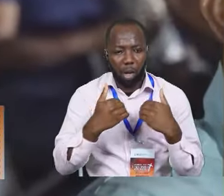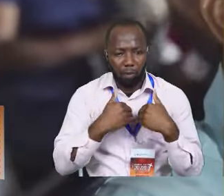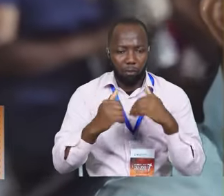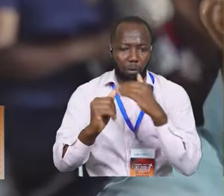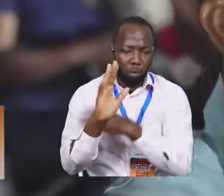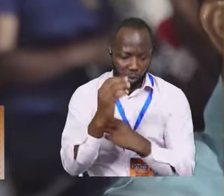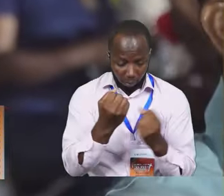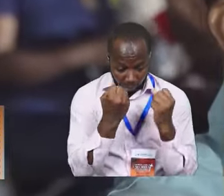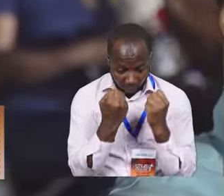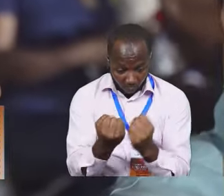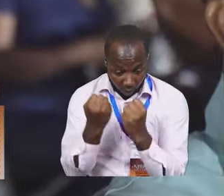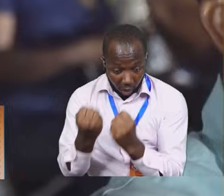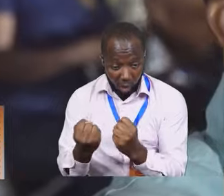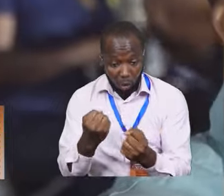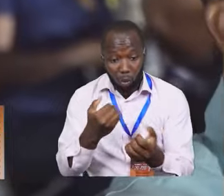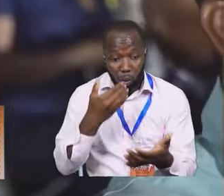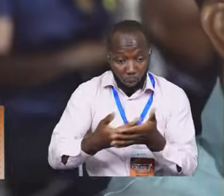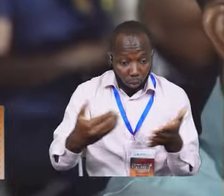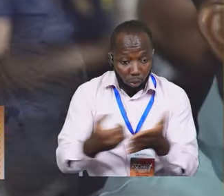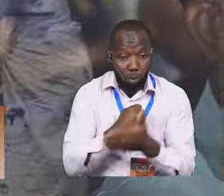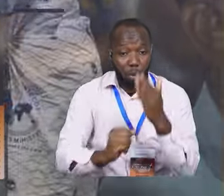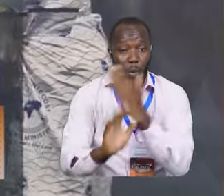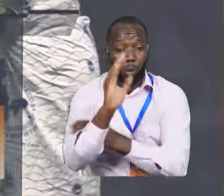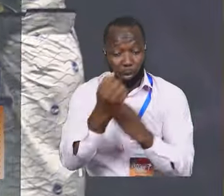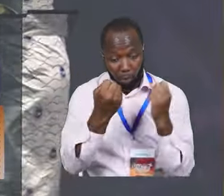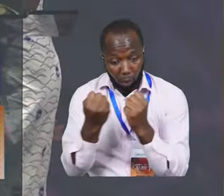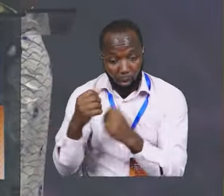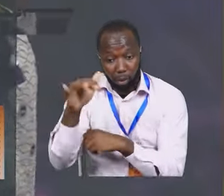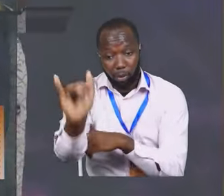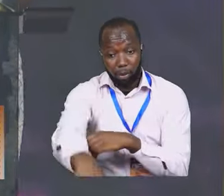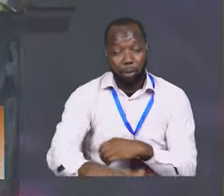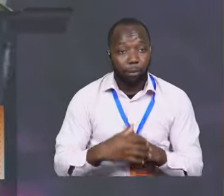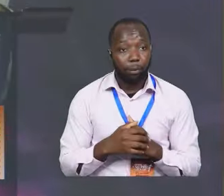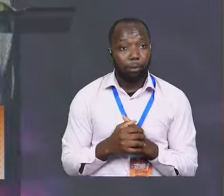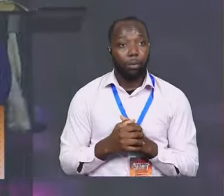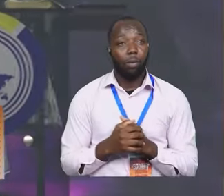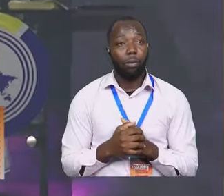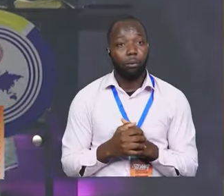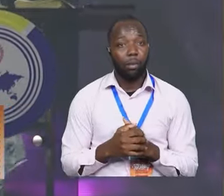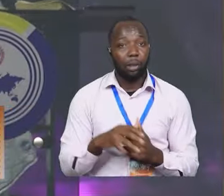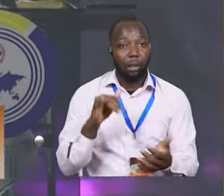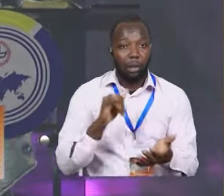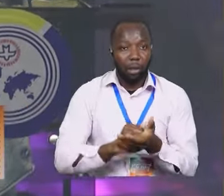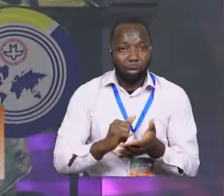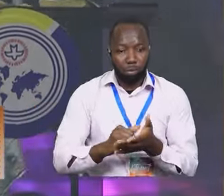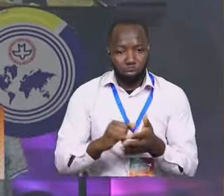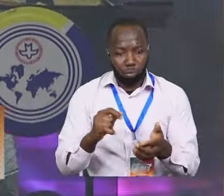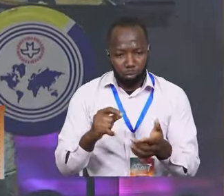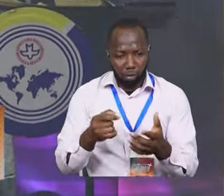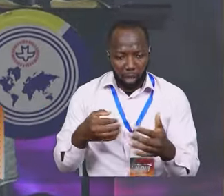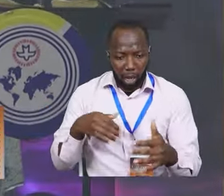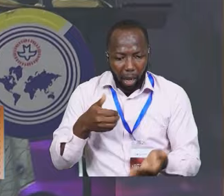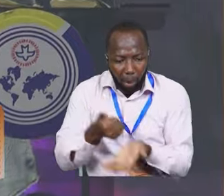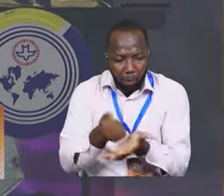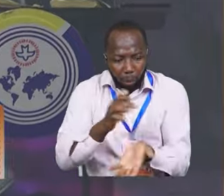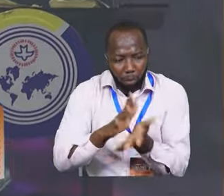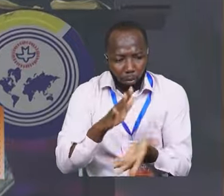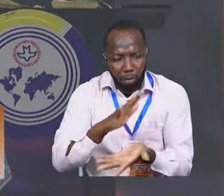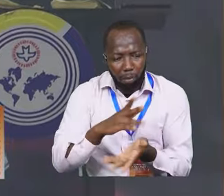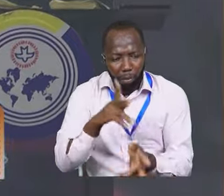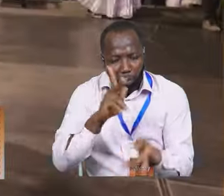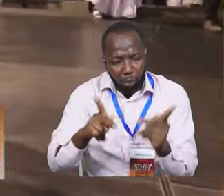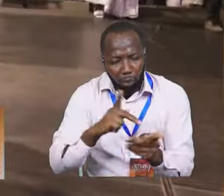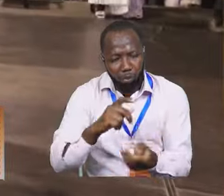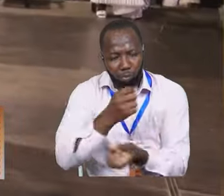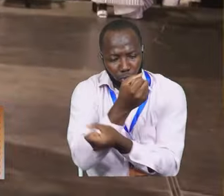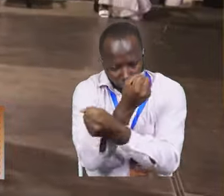it is the power of God. The power of God unto salvation. And